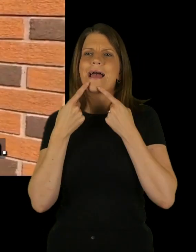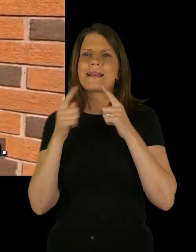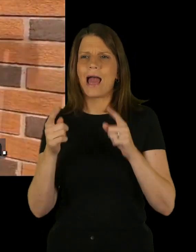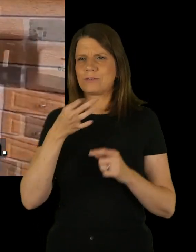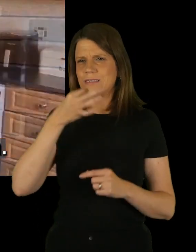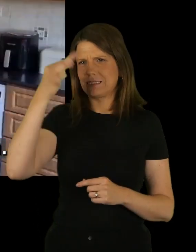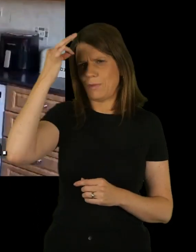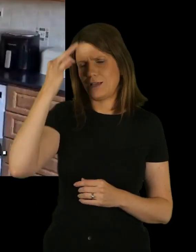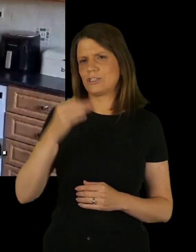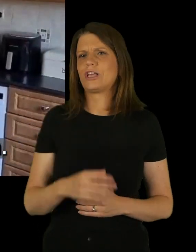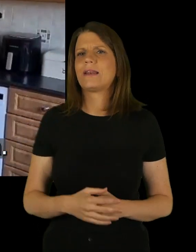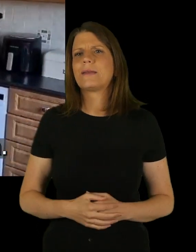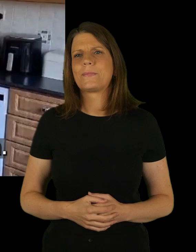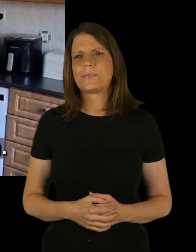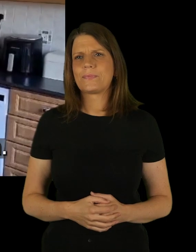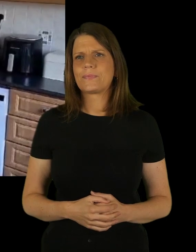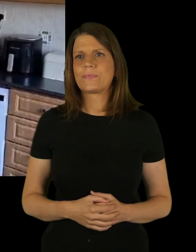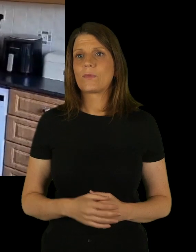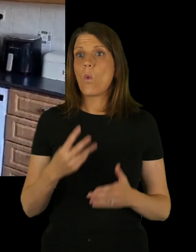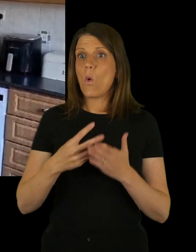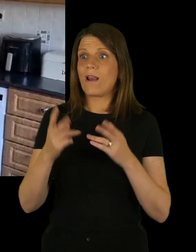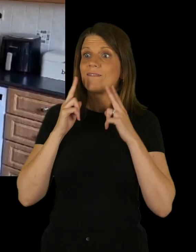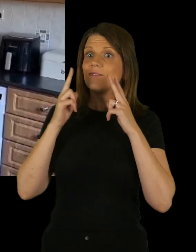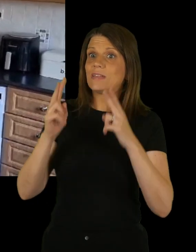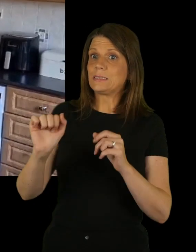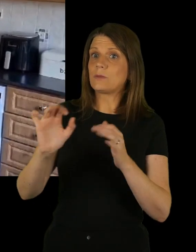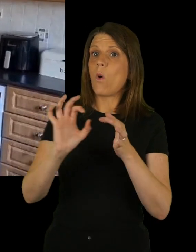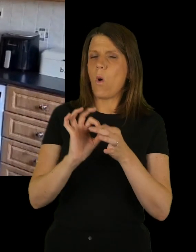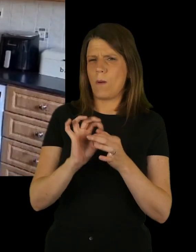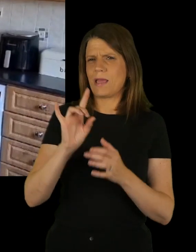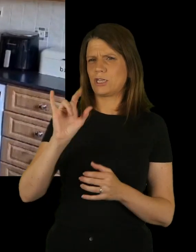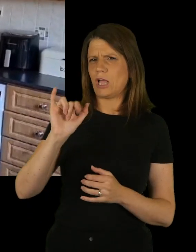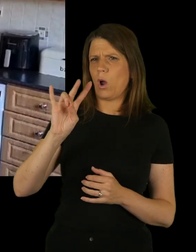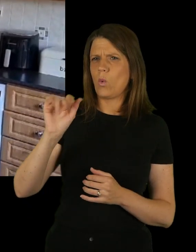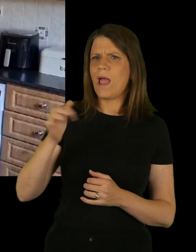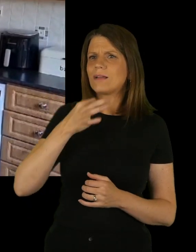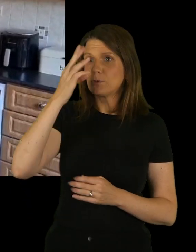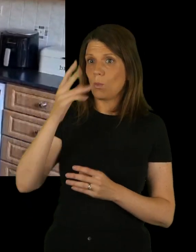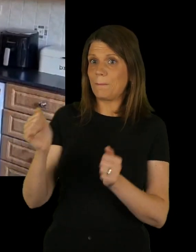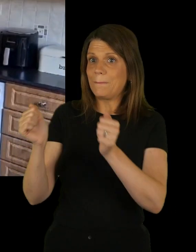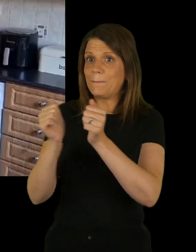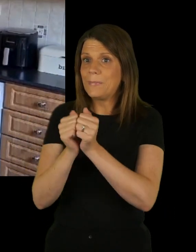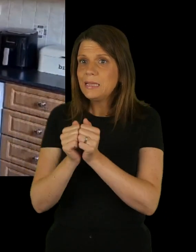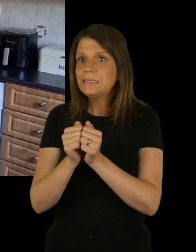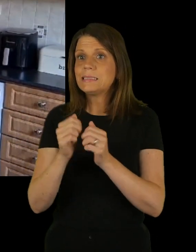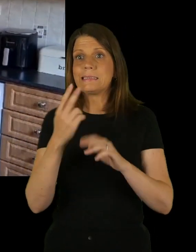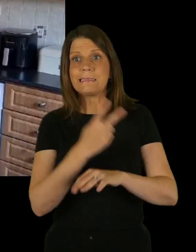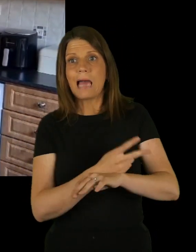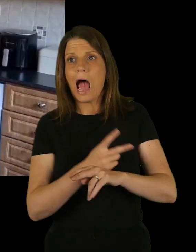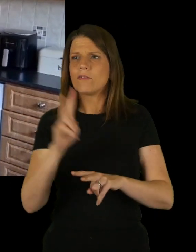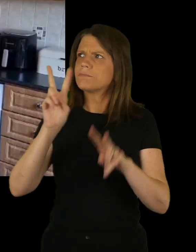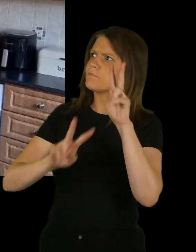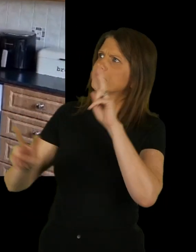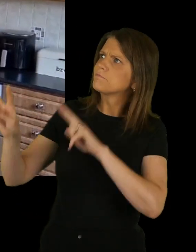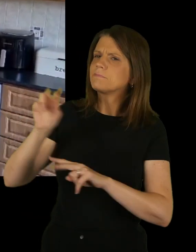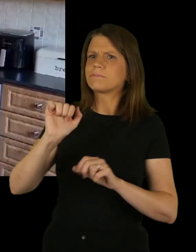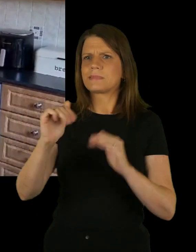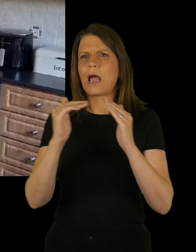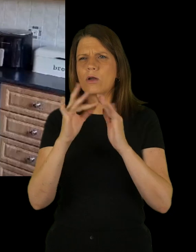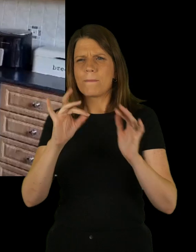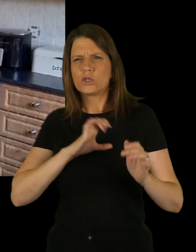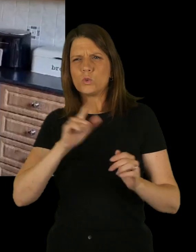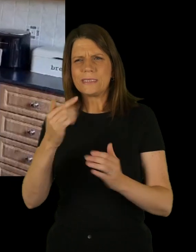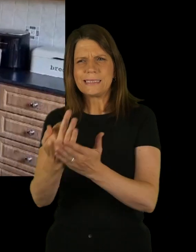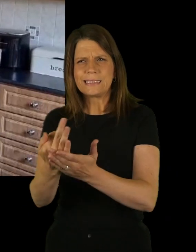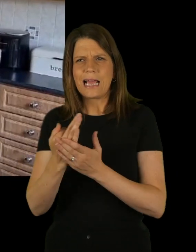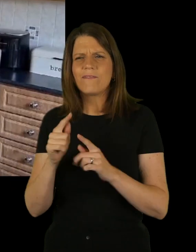an unannounced inspection. When visiting your home, a HIQA inspector will meet with you and the staff and look around your house to ensure